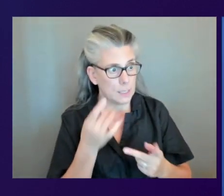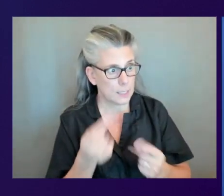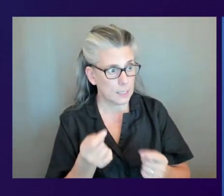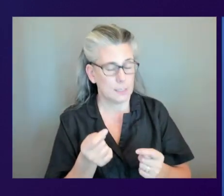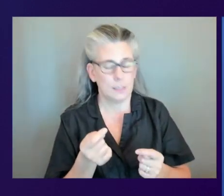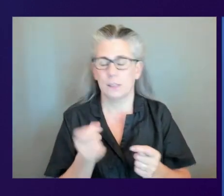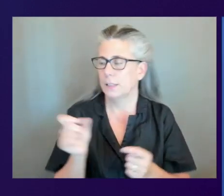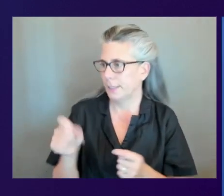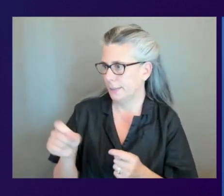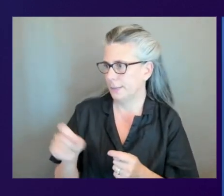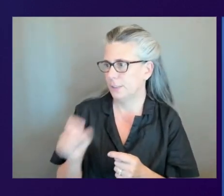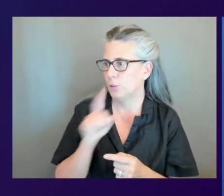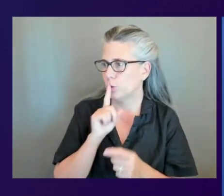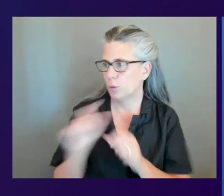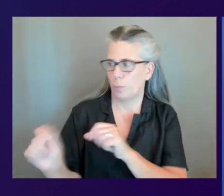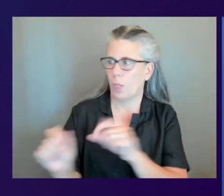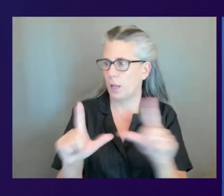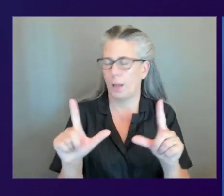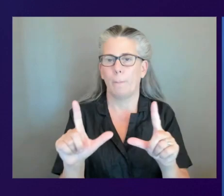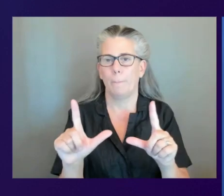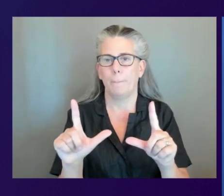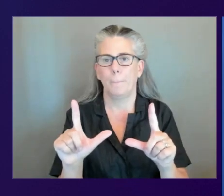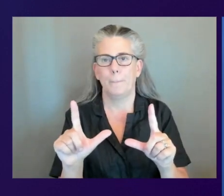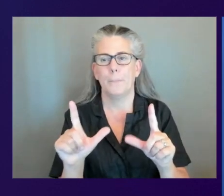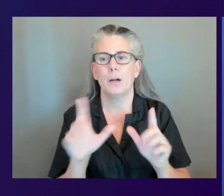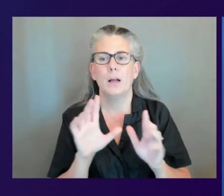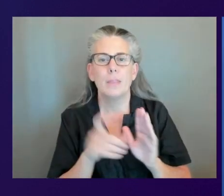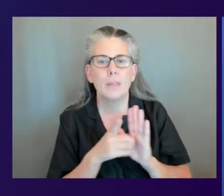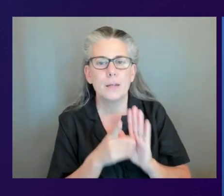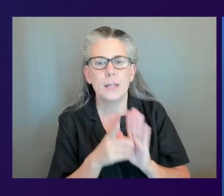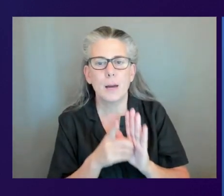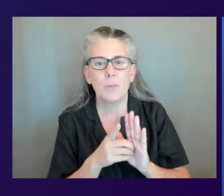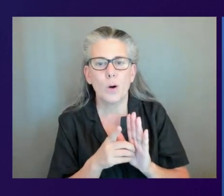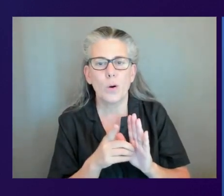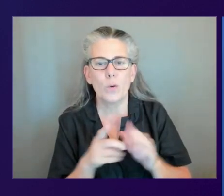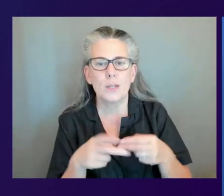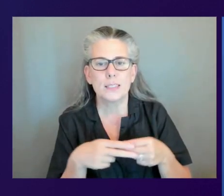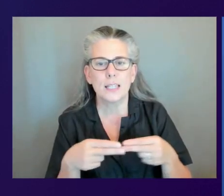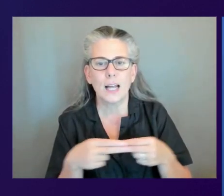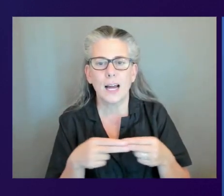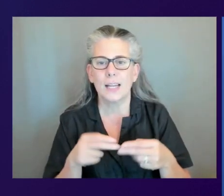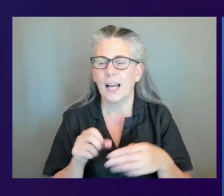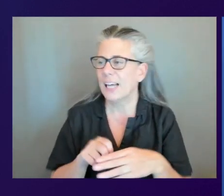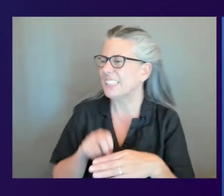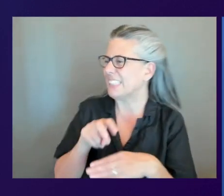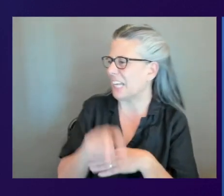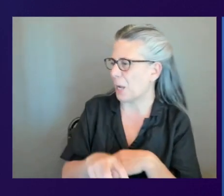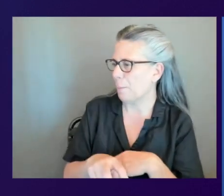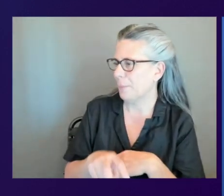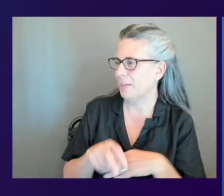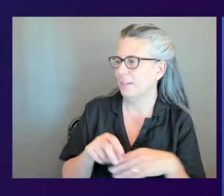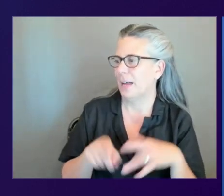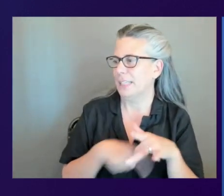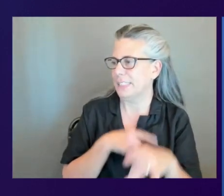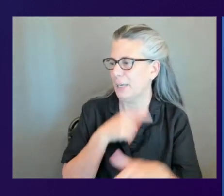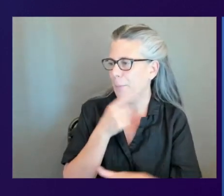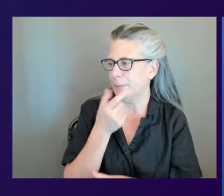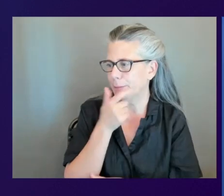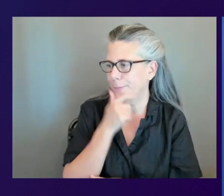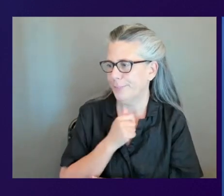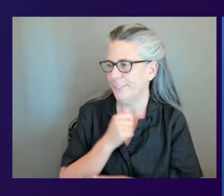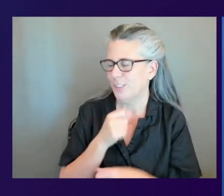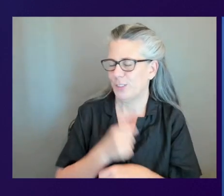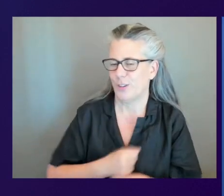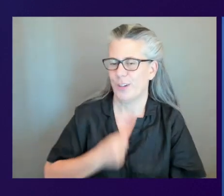especially if I thought we were since going to see the demo slide, but she skipped over. I skipped over. Well, I'm sorry. Andrew signed me up for this migration, and I need to know.